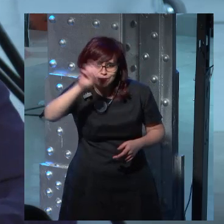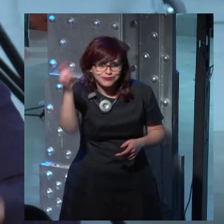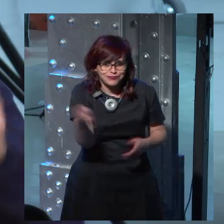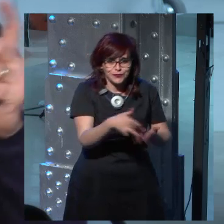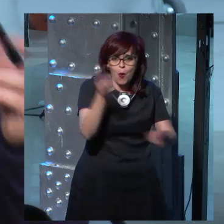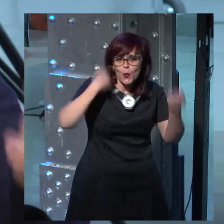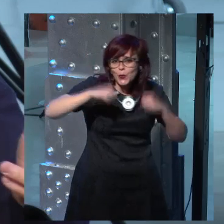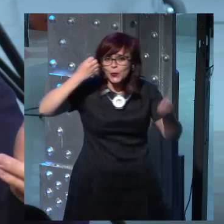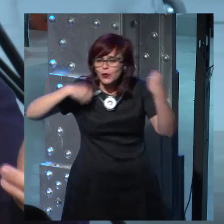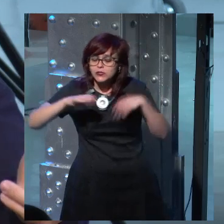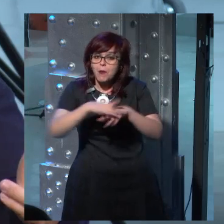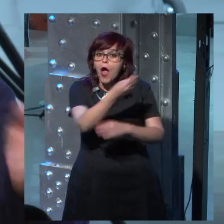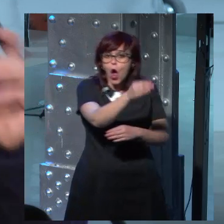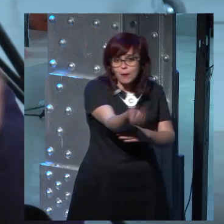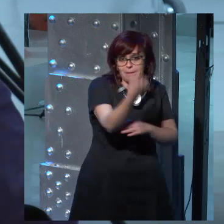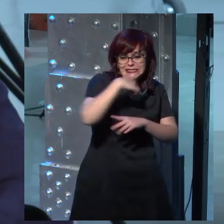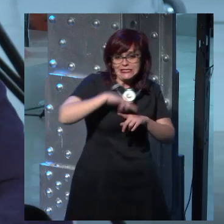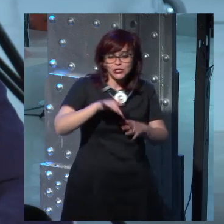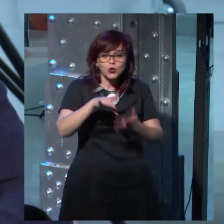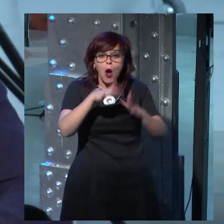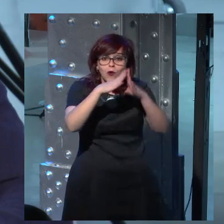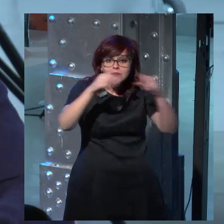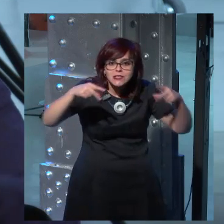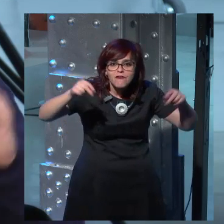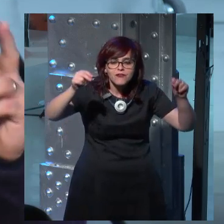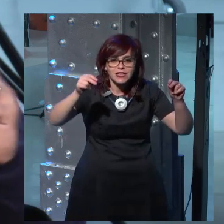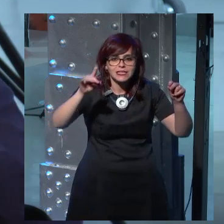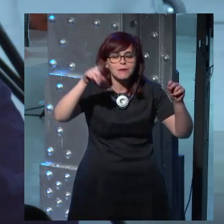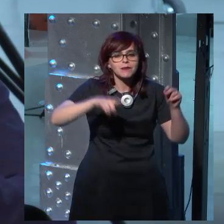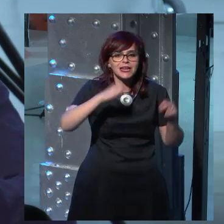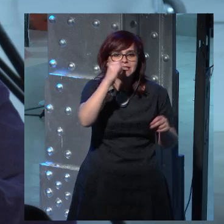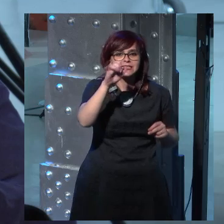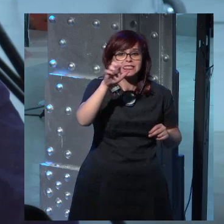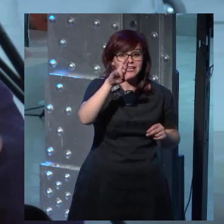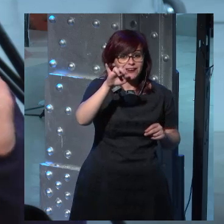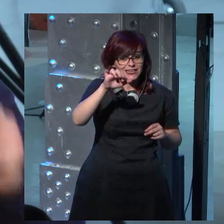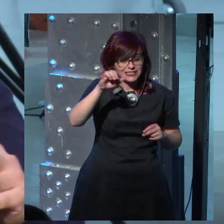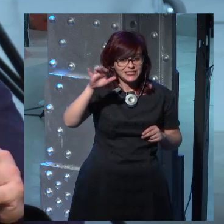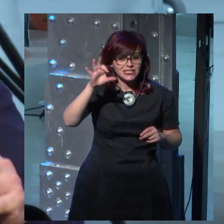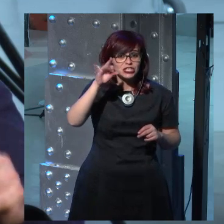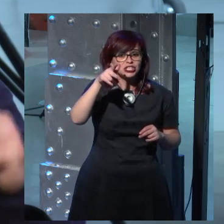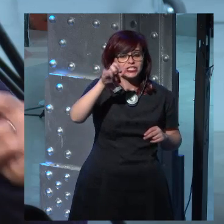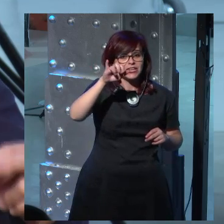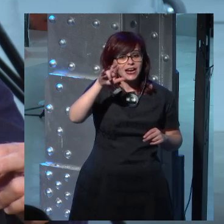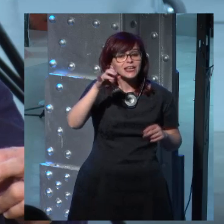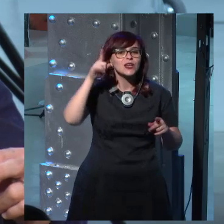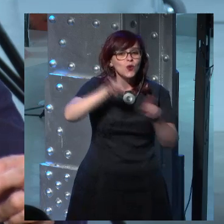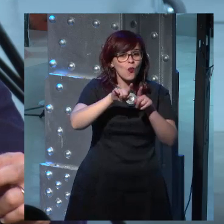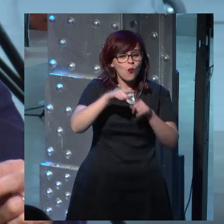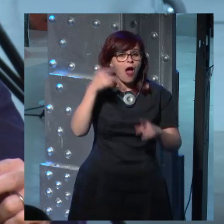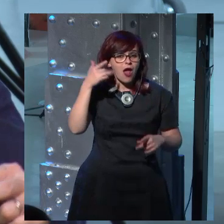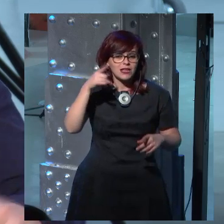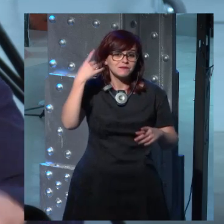out of college, and Harry Shearer, who's on The Simpsons. So these guys were just out of college, and they were a comedy group in